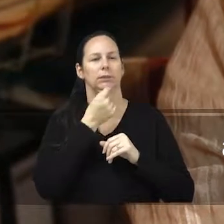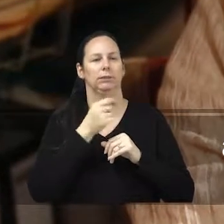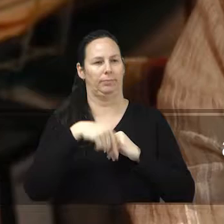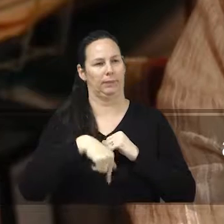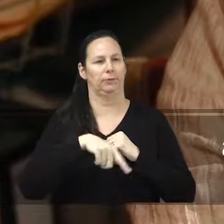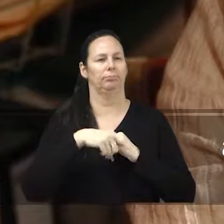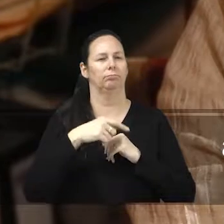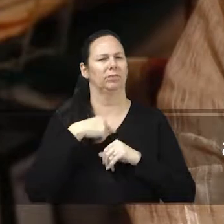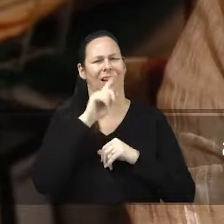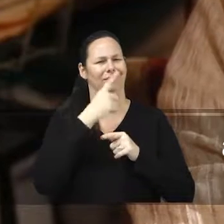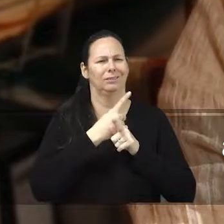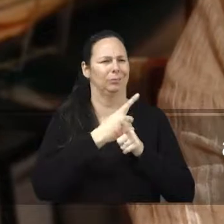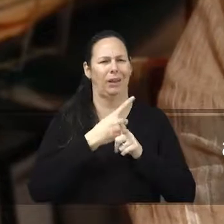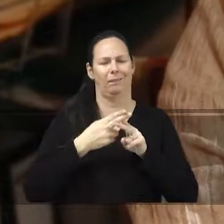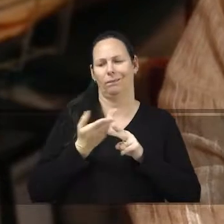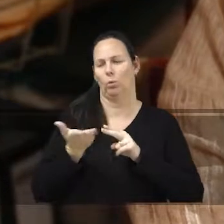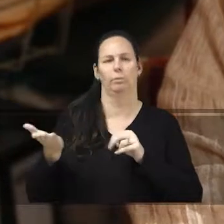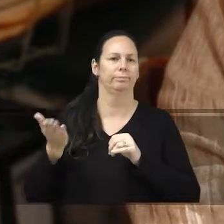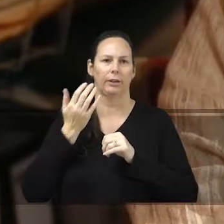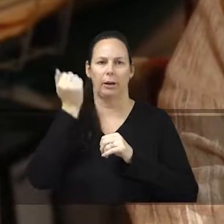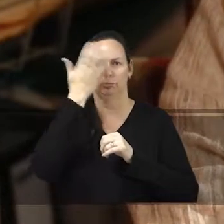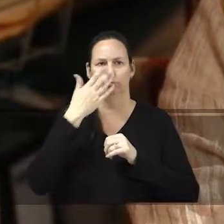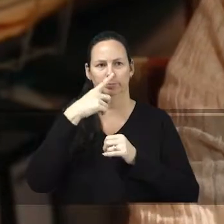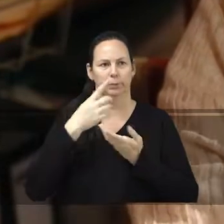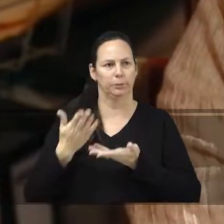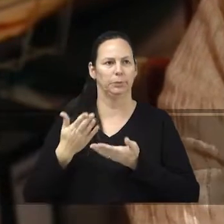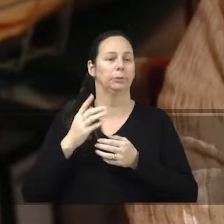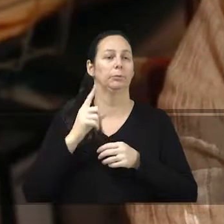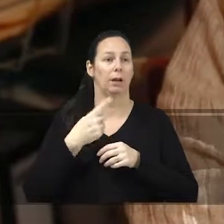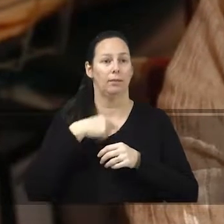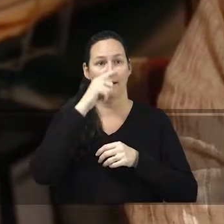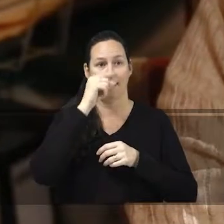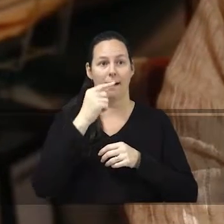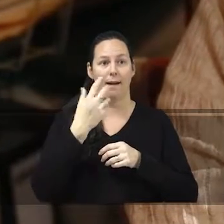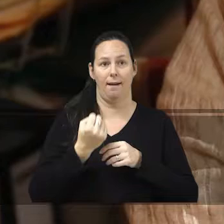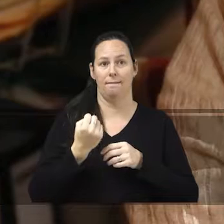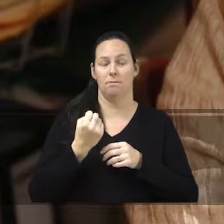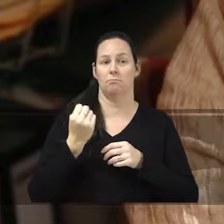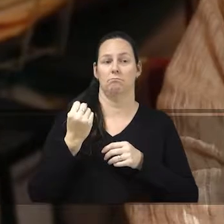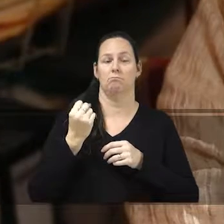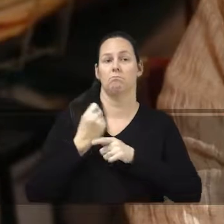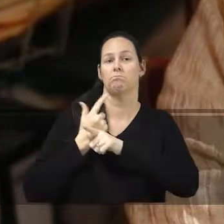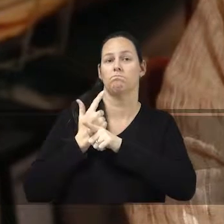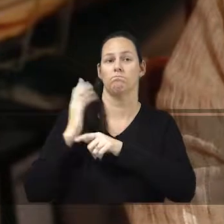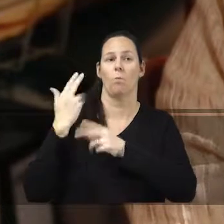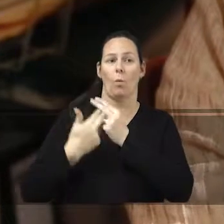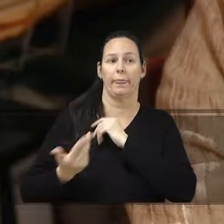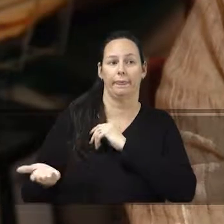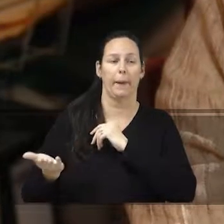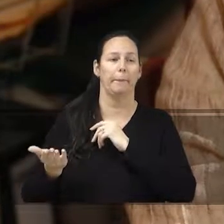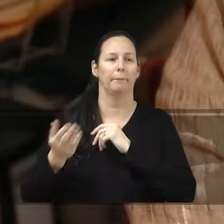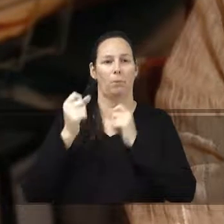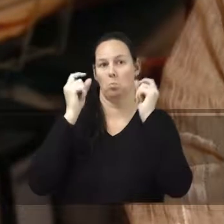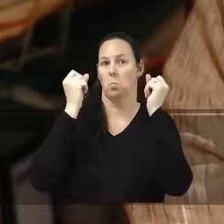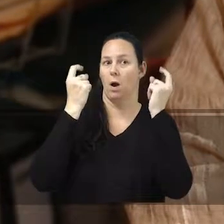can, having spoken with them, I'm very aware of the issue of women in the church for them. But